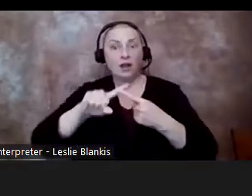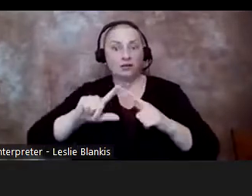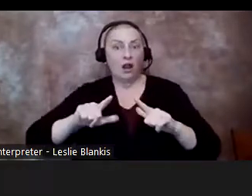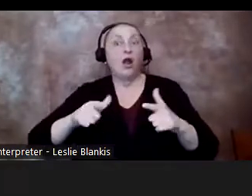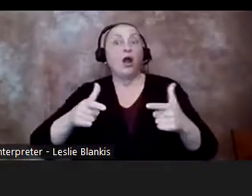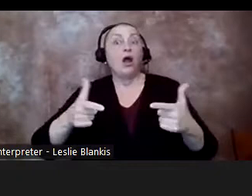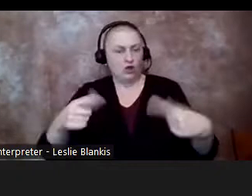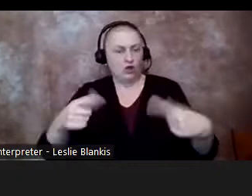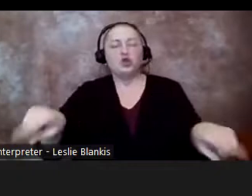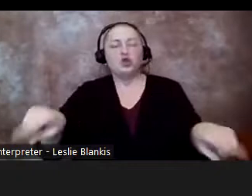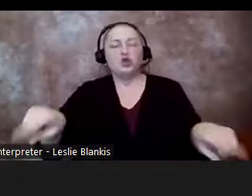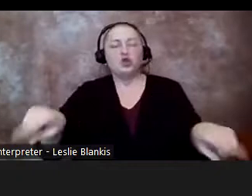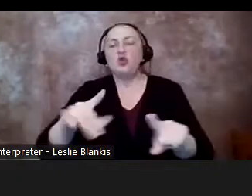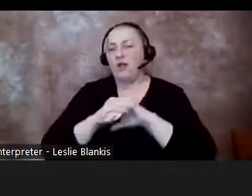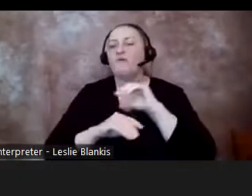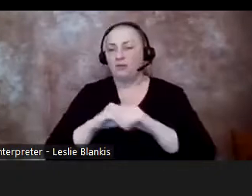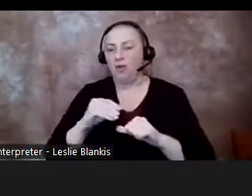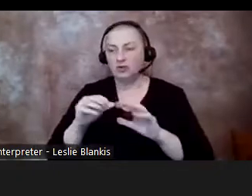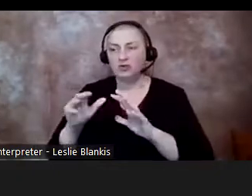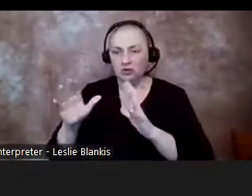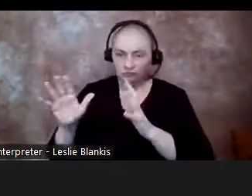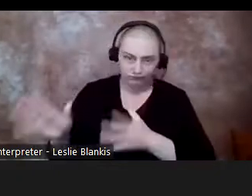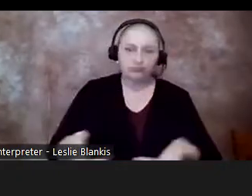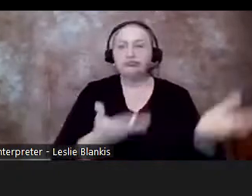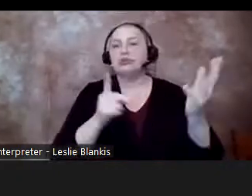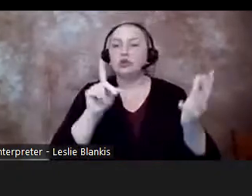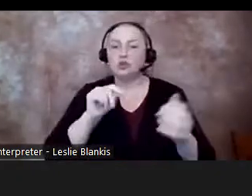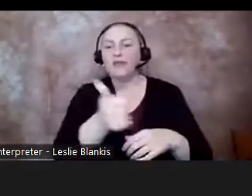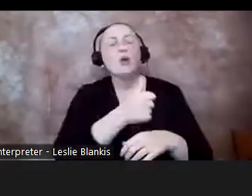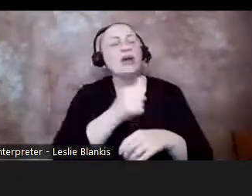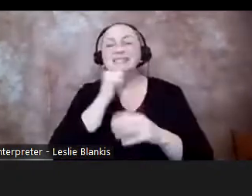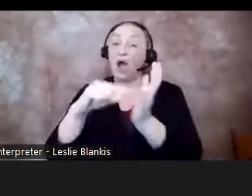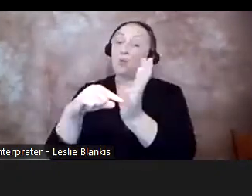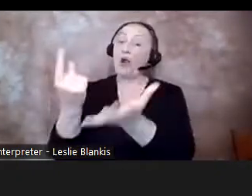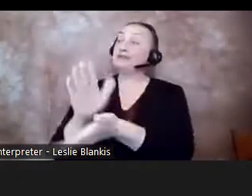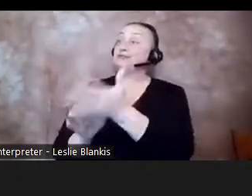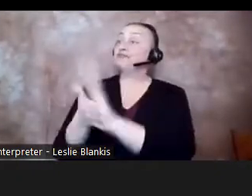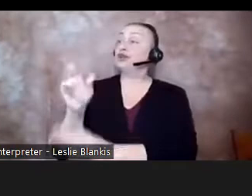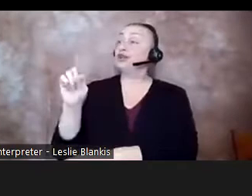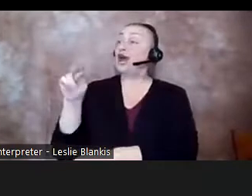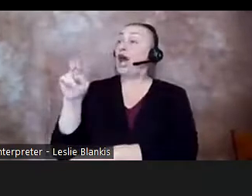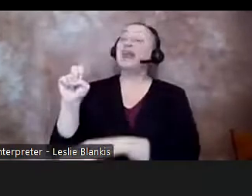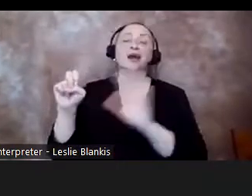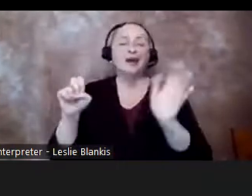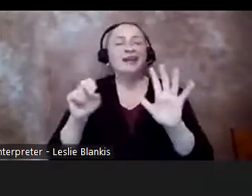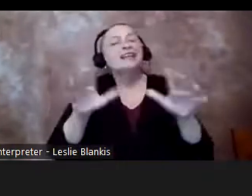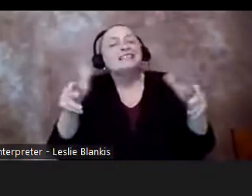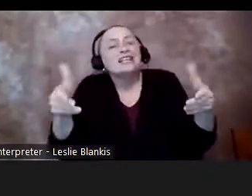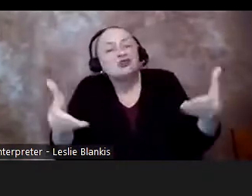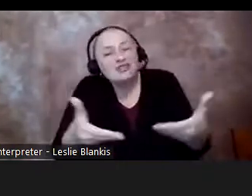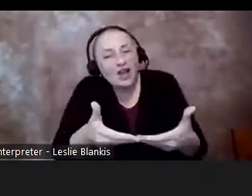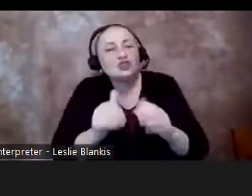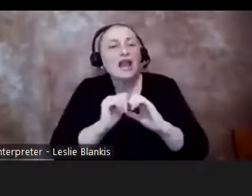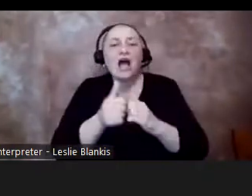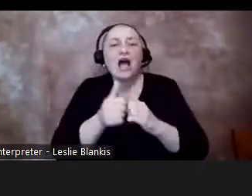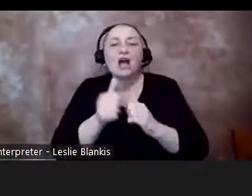you all feel comfortable to have them go on their own. It's not a one and done training. It is introduction and how you want to build